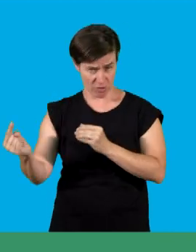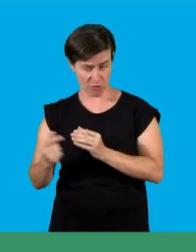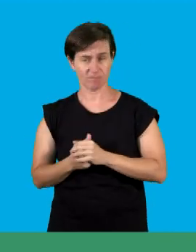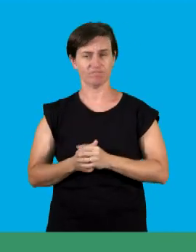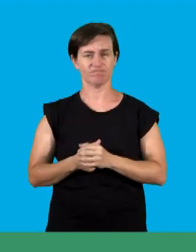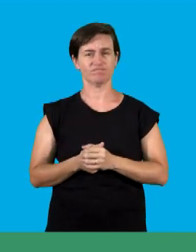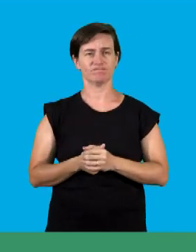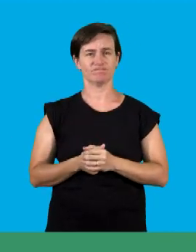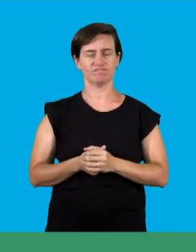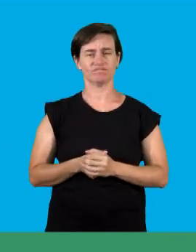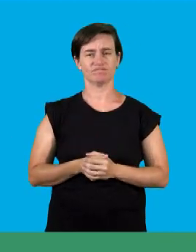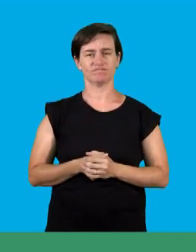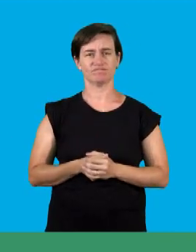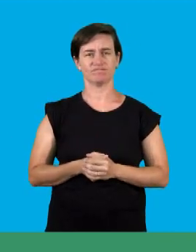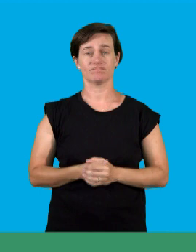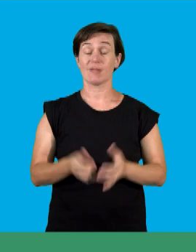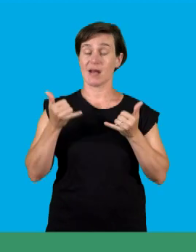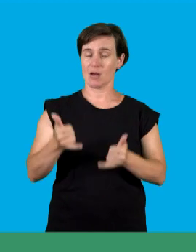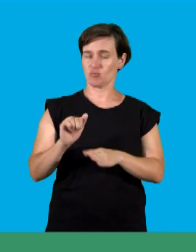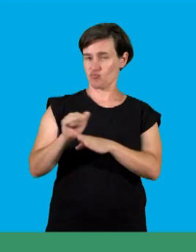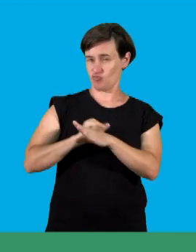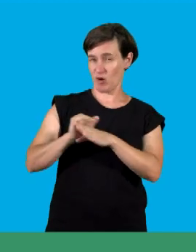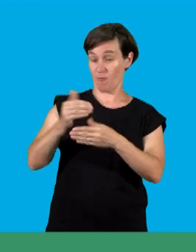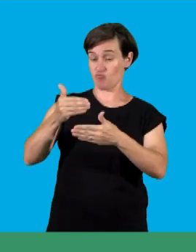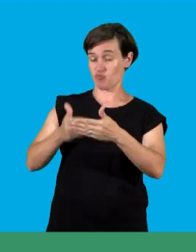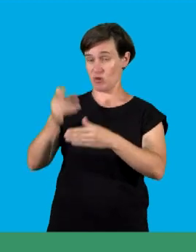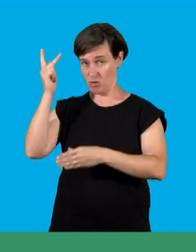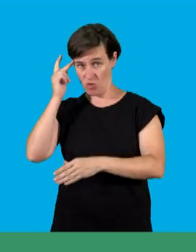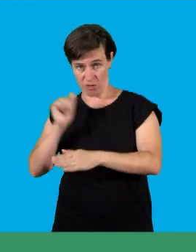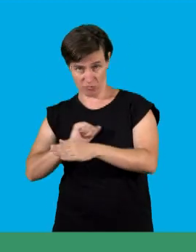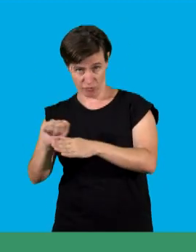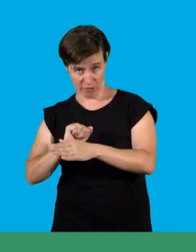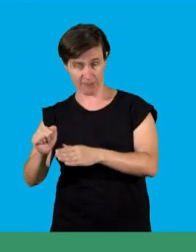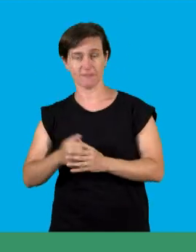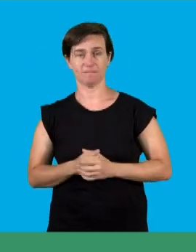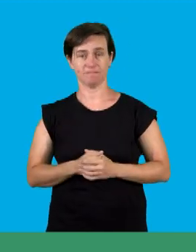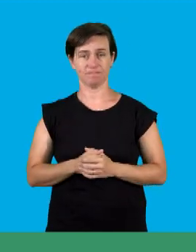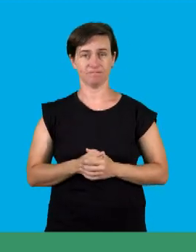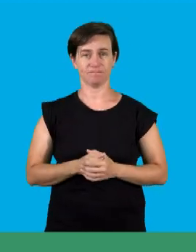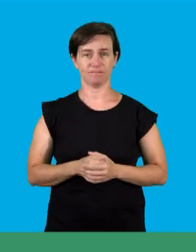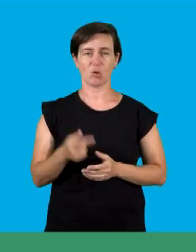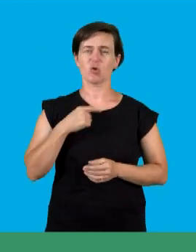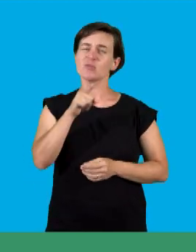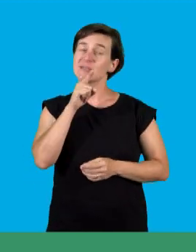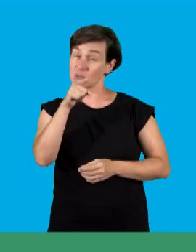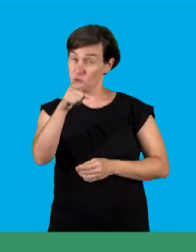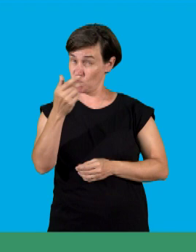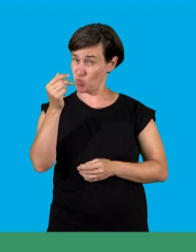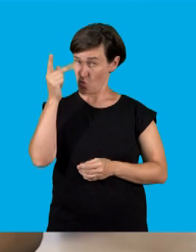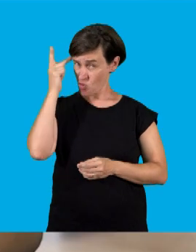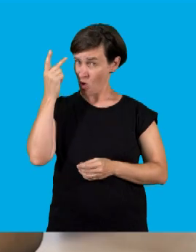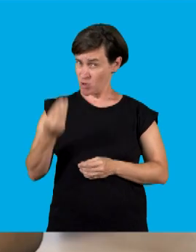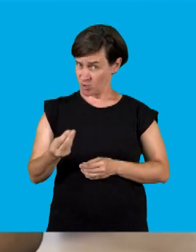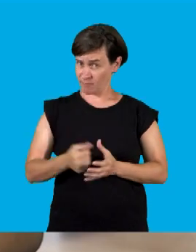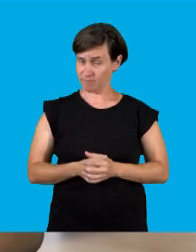each sector. Now, let us look at our pre-knowledge practice. Now we are putting your pre-knowledge into practice. We are